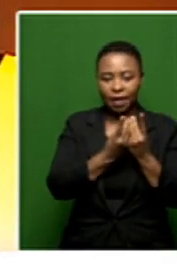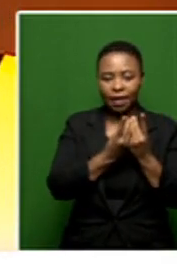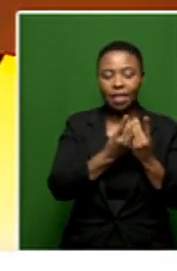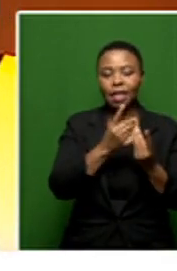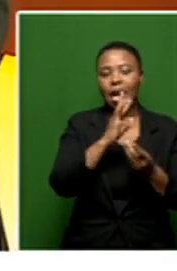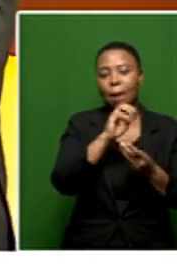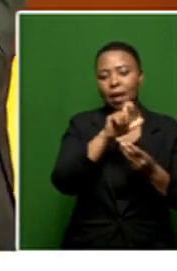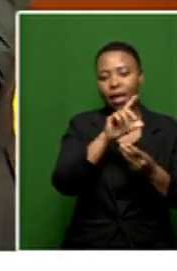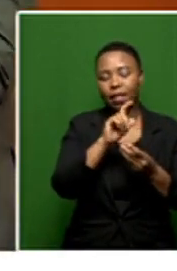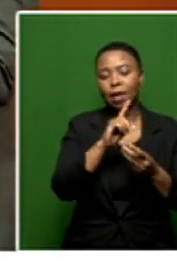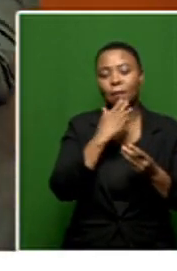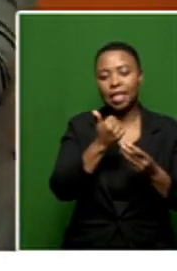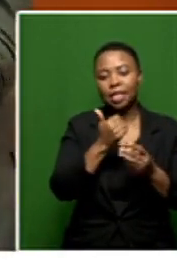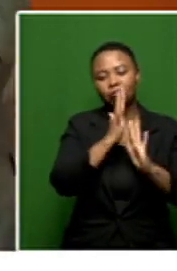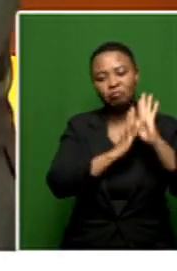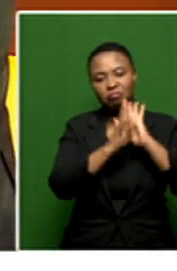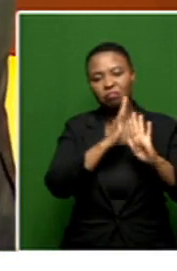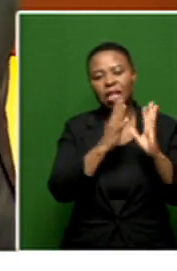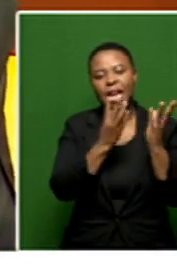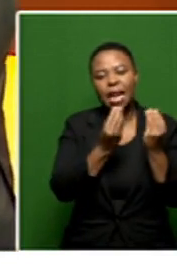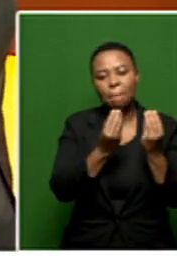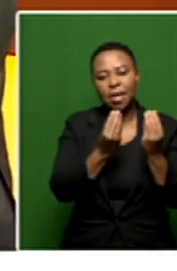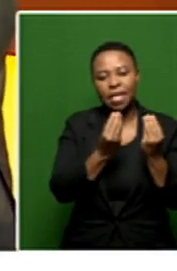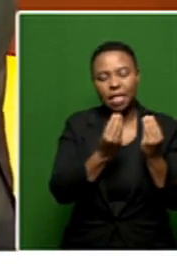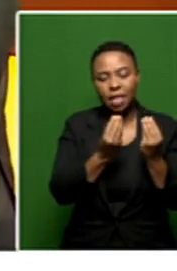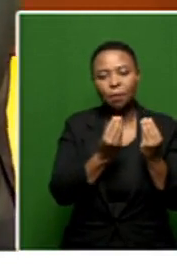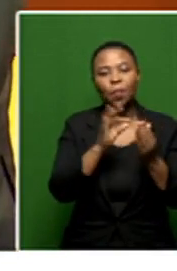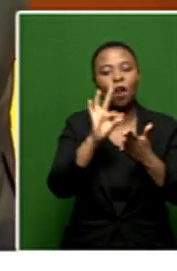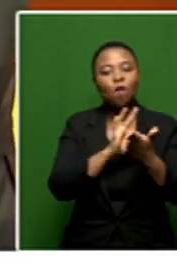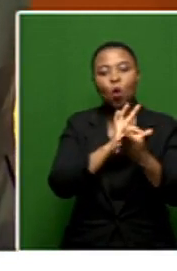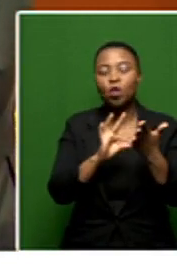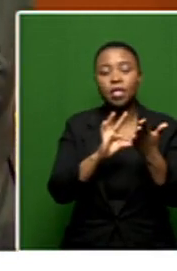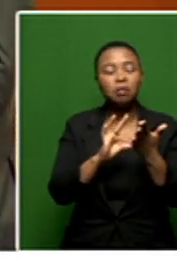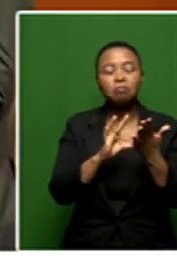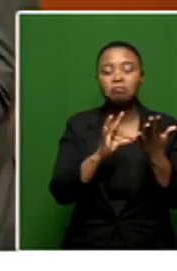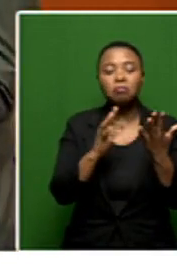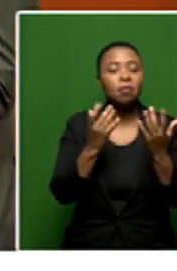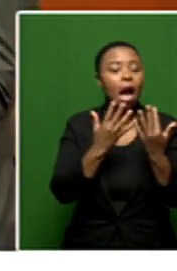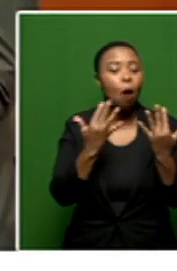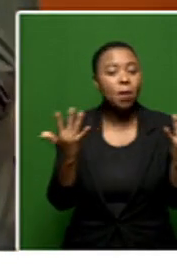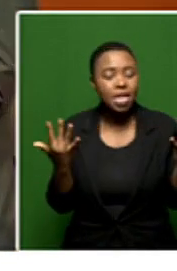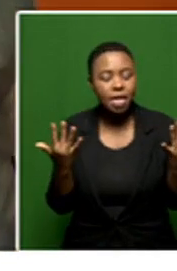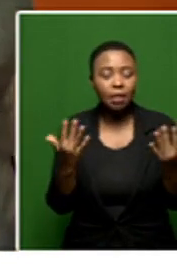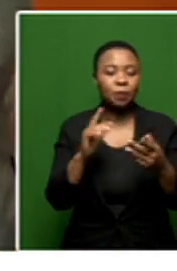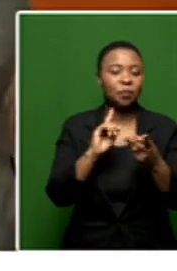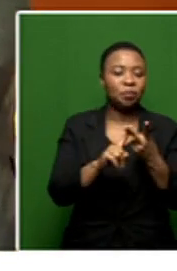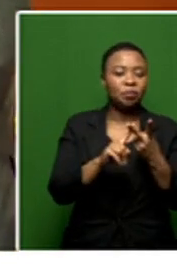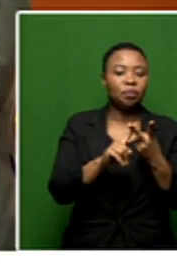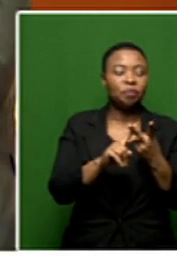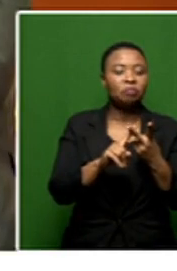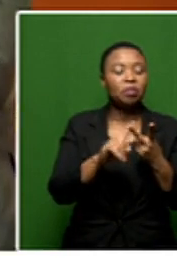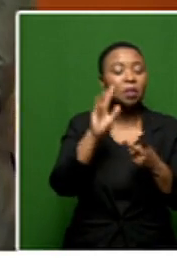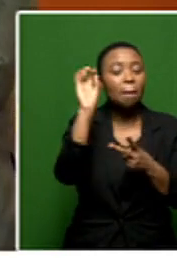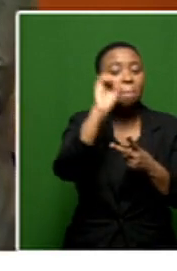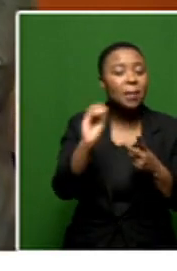us through the big numbers first. How many votes have been calculated, what percentage of the votes have results coming